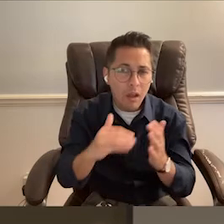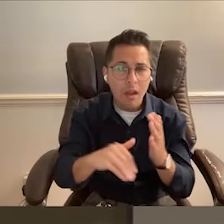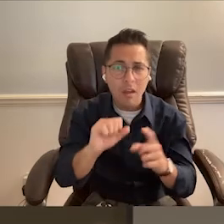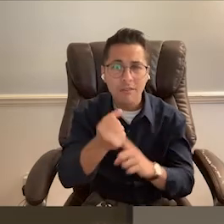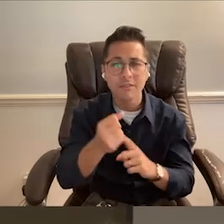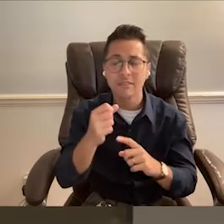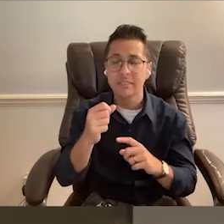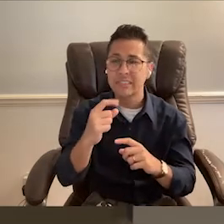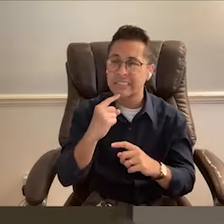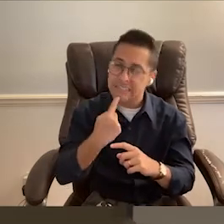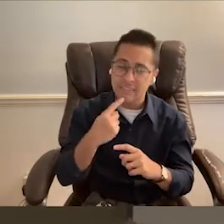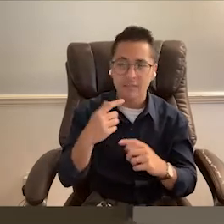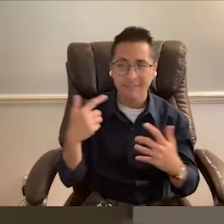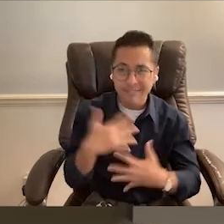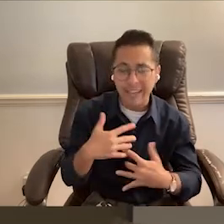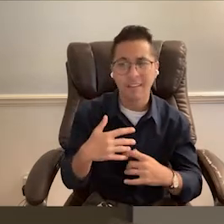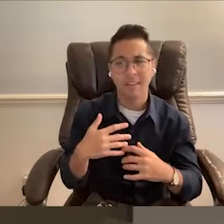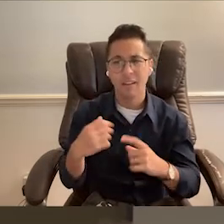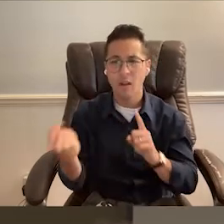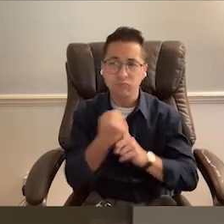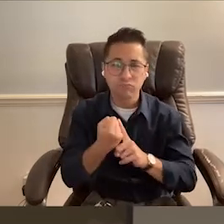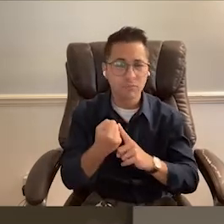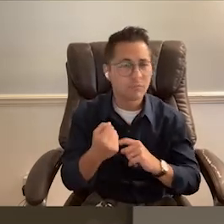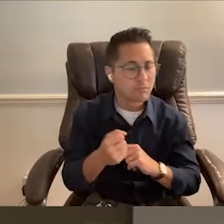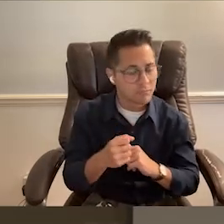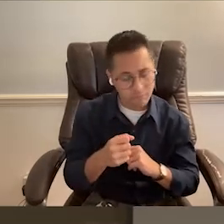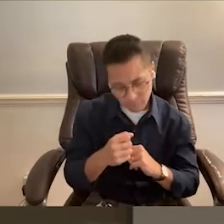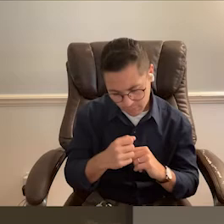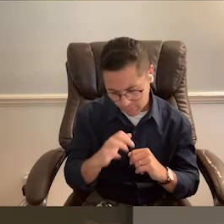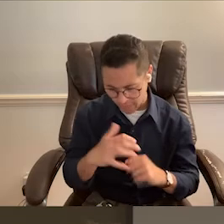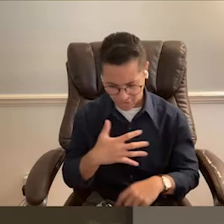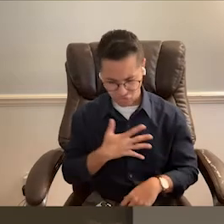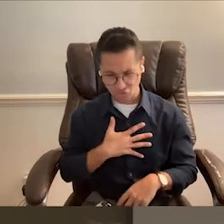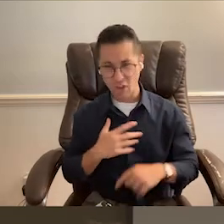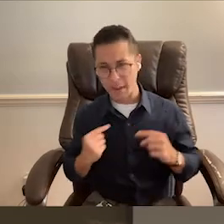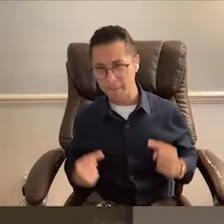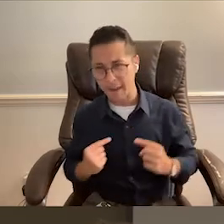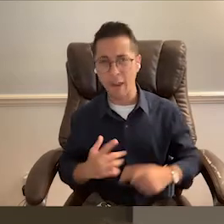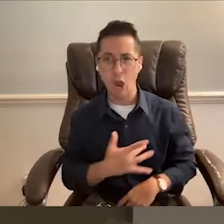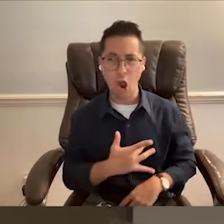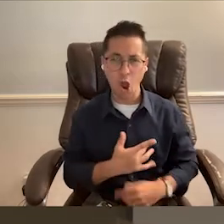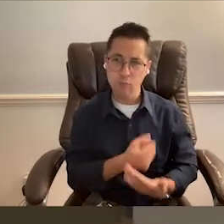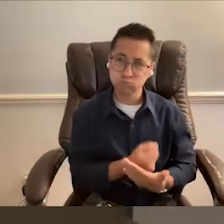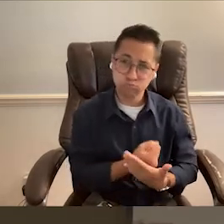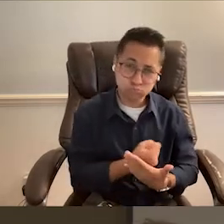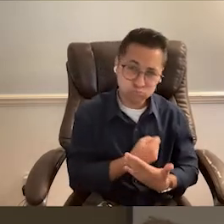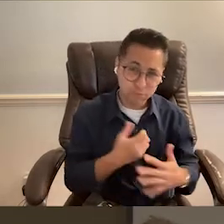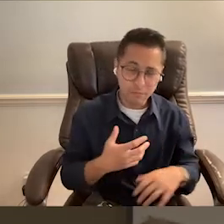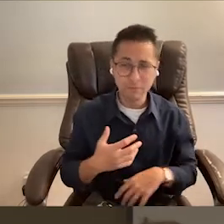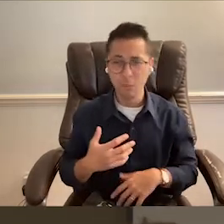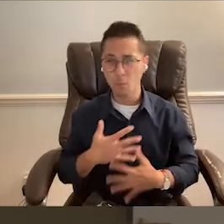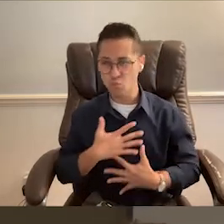behaviors. Panic disorders, which is repeated episodes of intense fear or panic attacks, leading to physical symptoms such